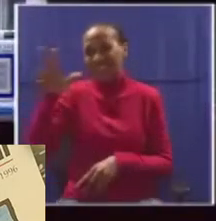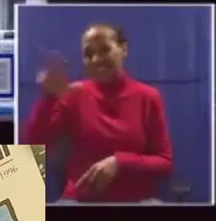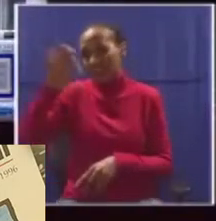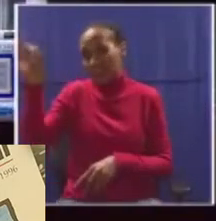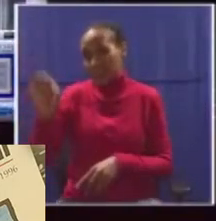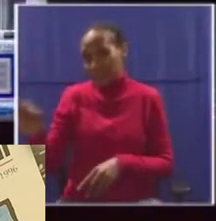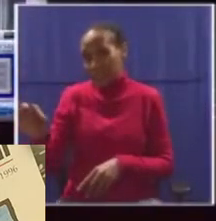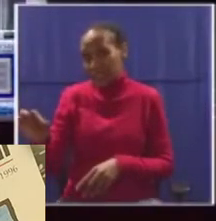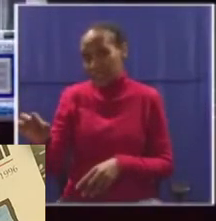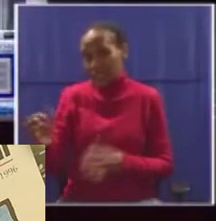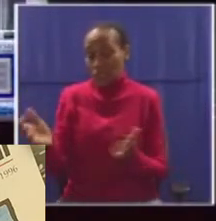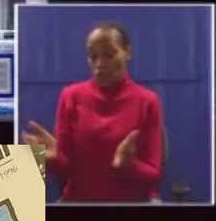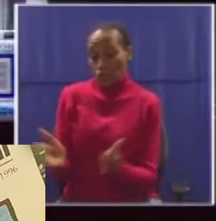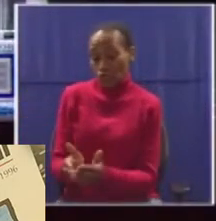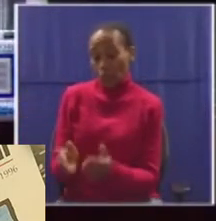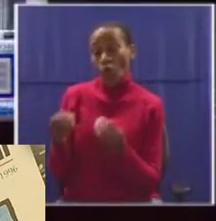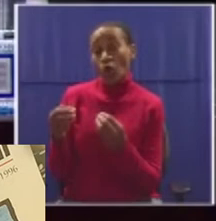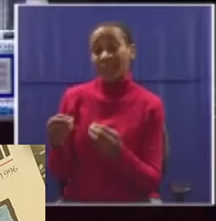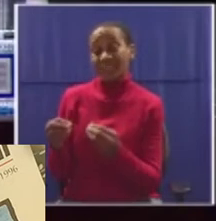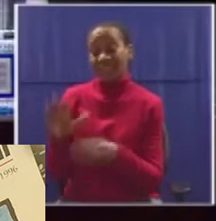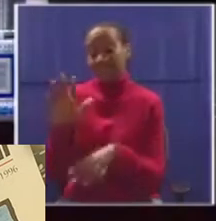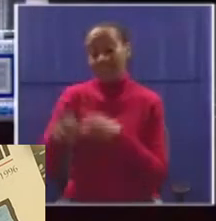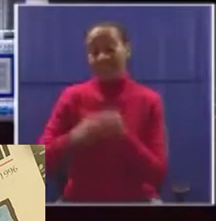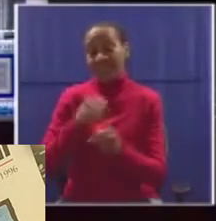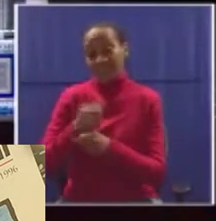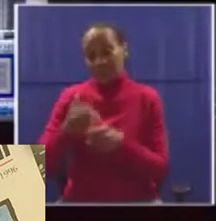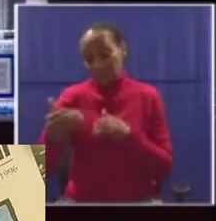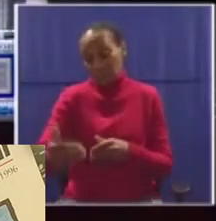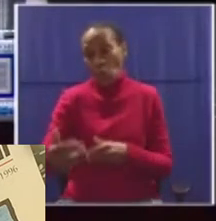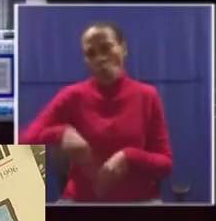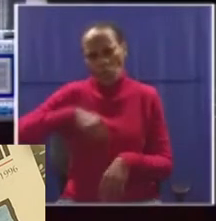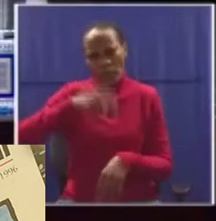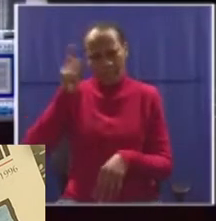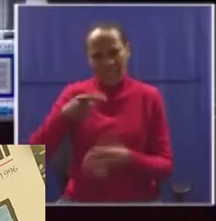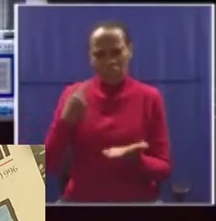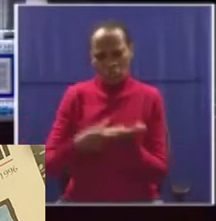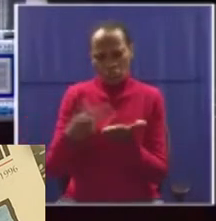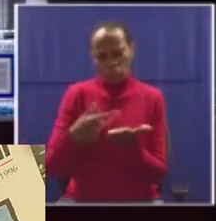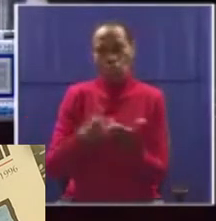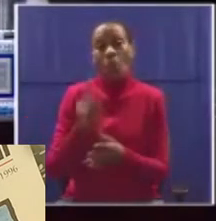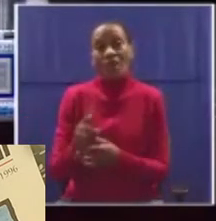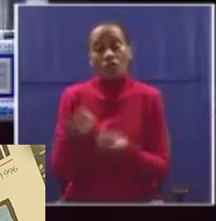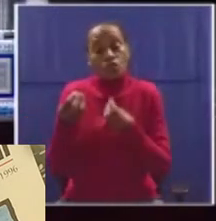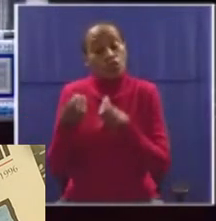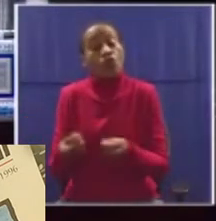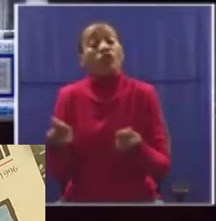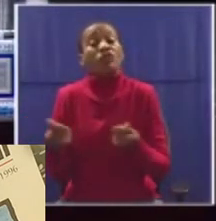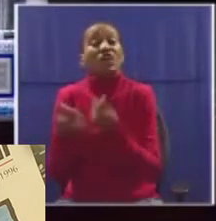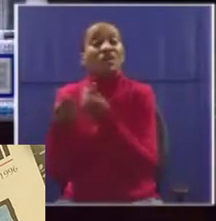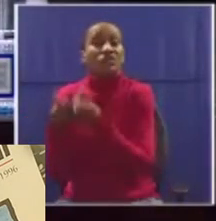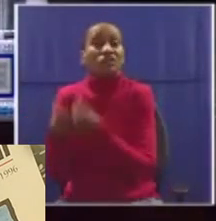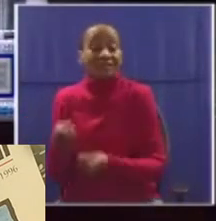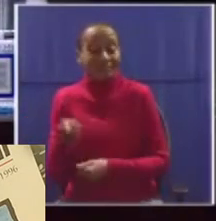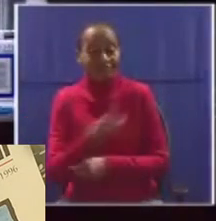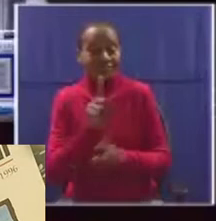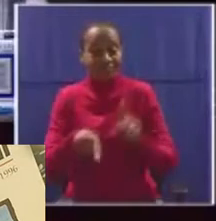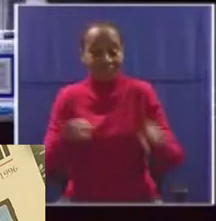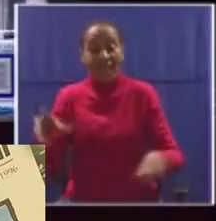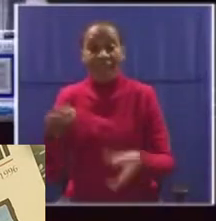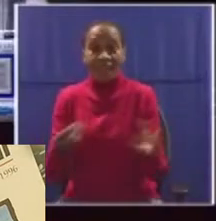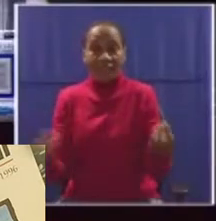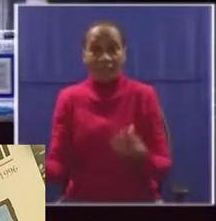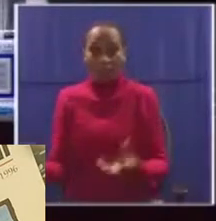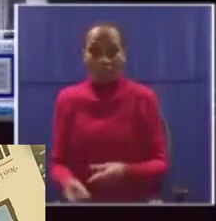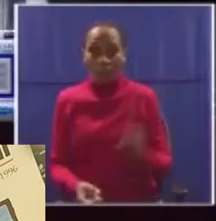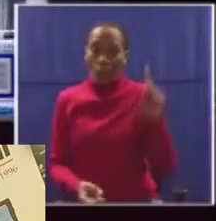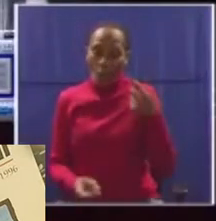for small businesses in the first five years we need to discuss and address the key challenges they face